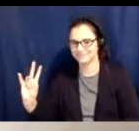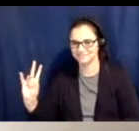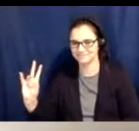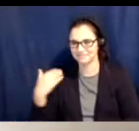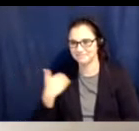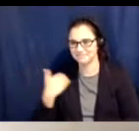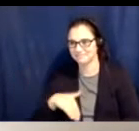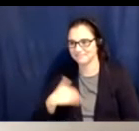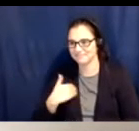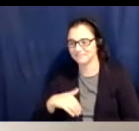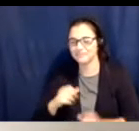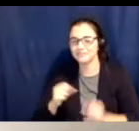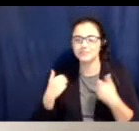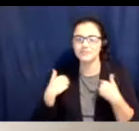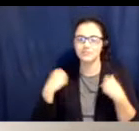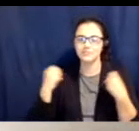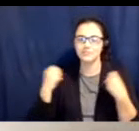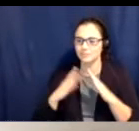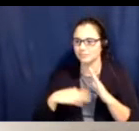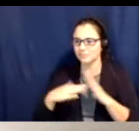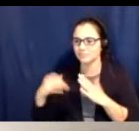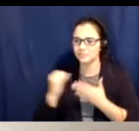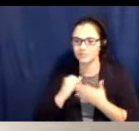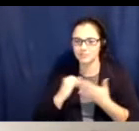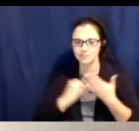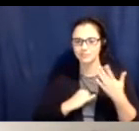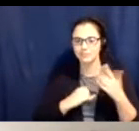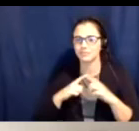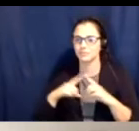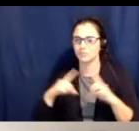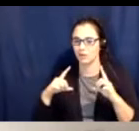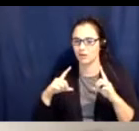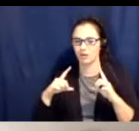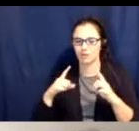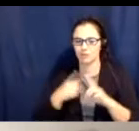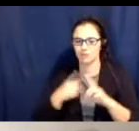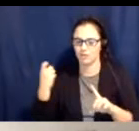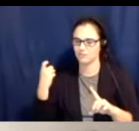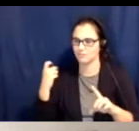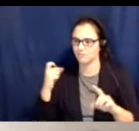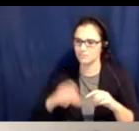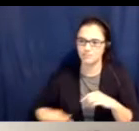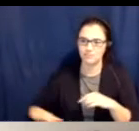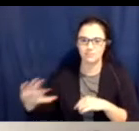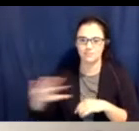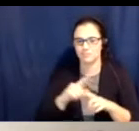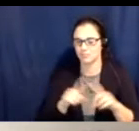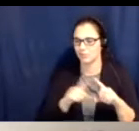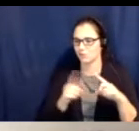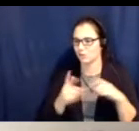are paintings and works of art from all different countries, and